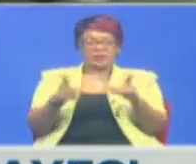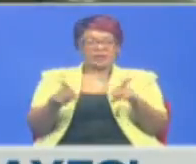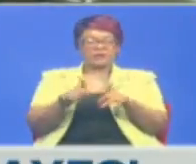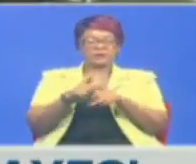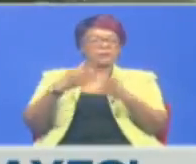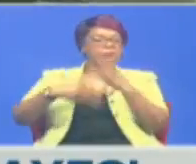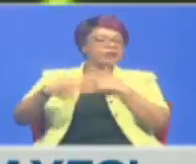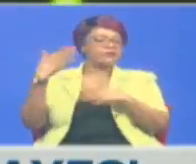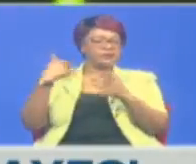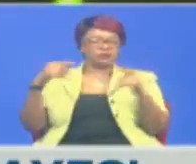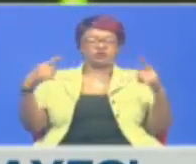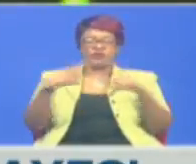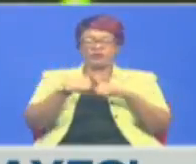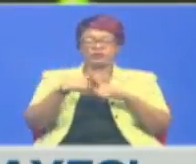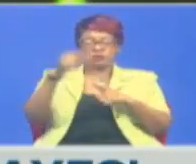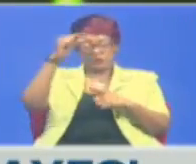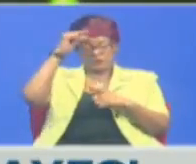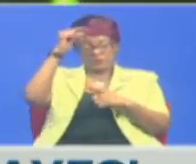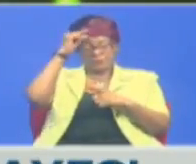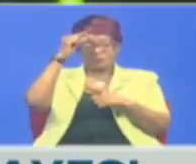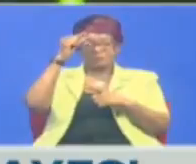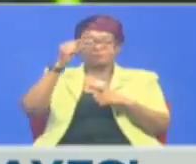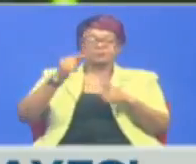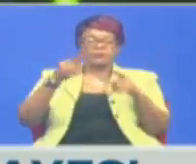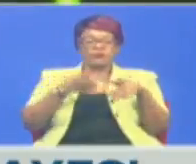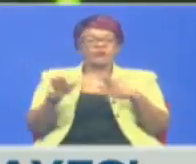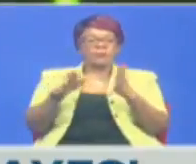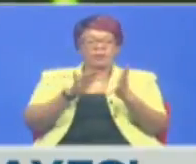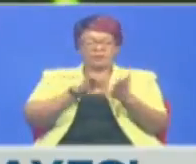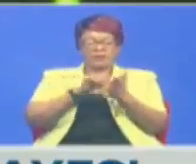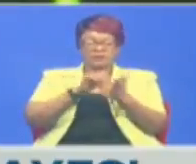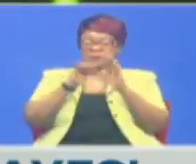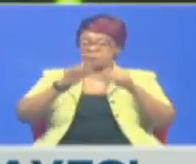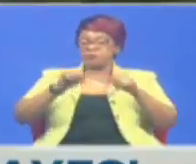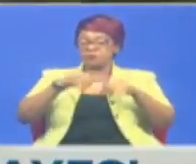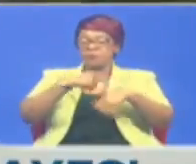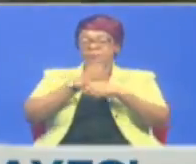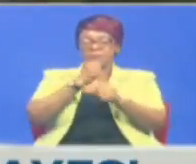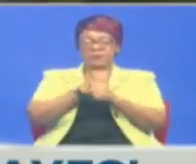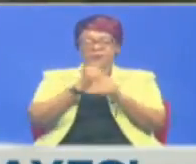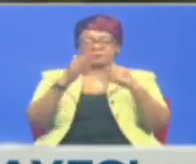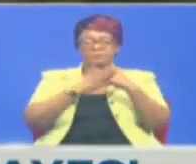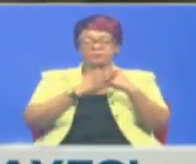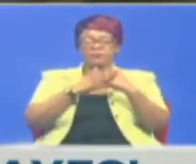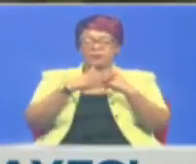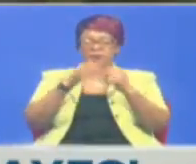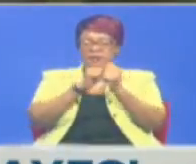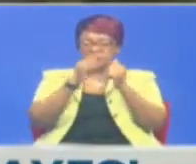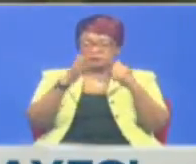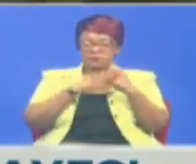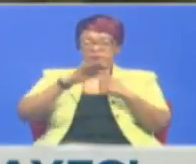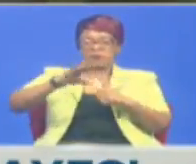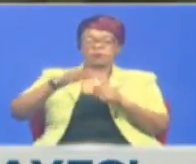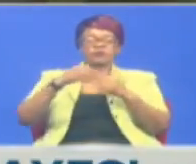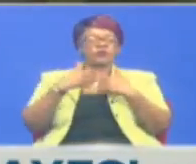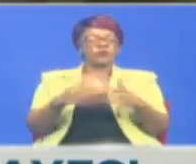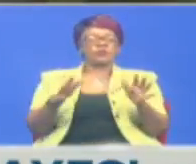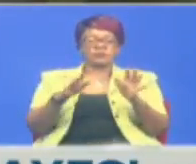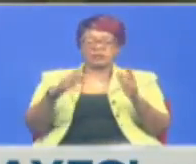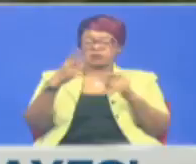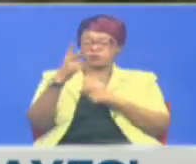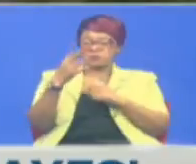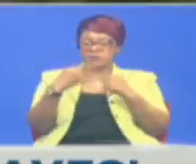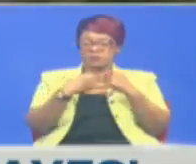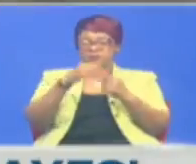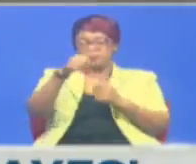previous controversial government-backed formula that would have seen 19 counties losing revenue while 28